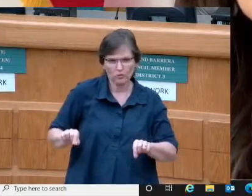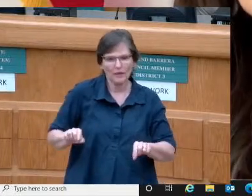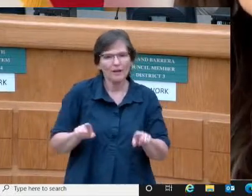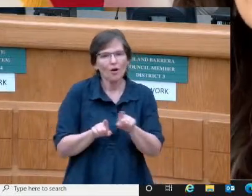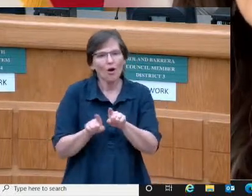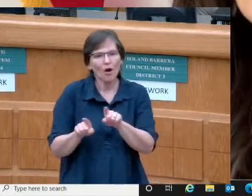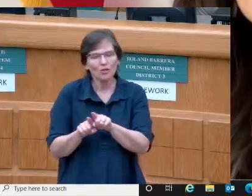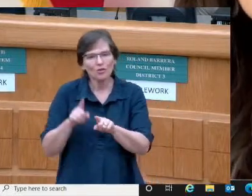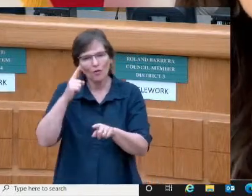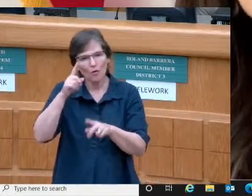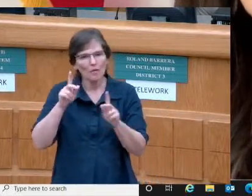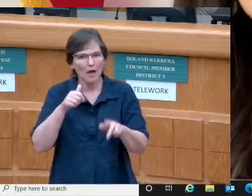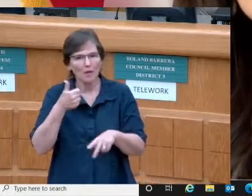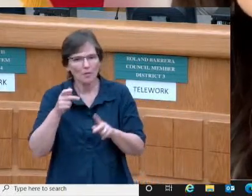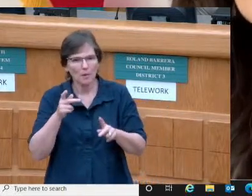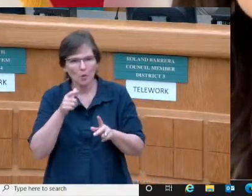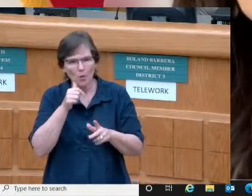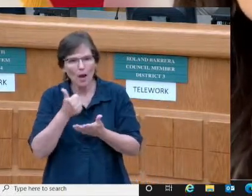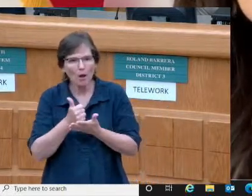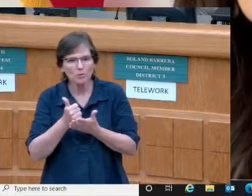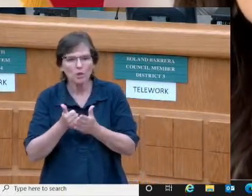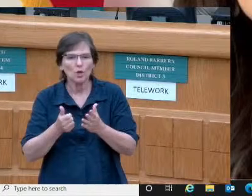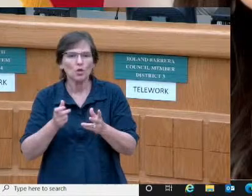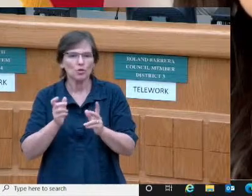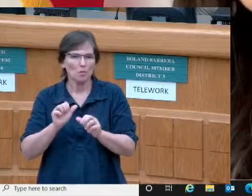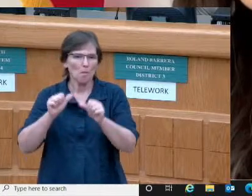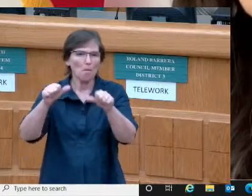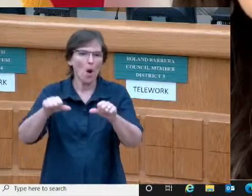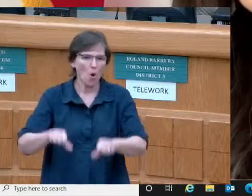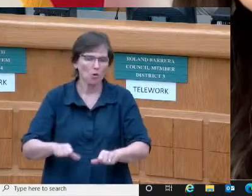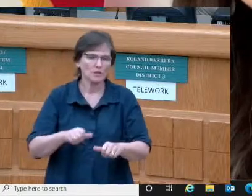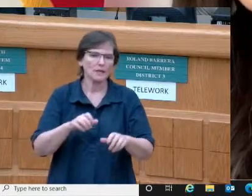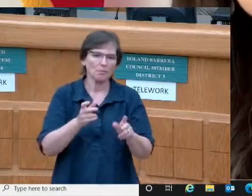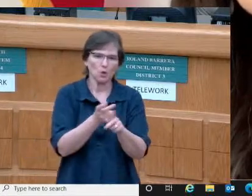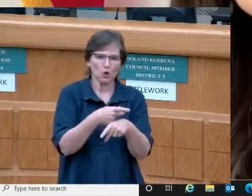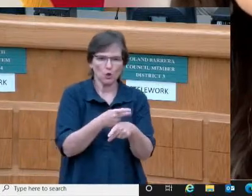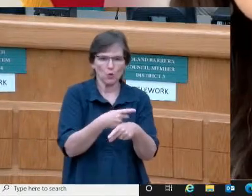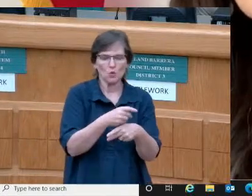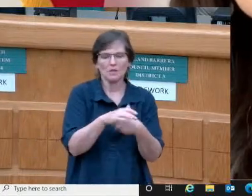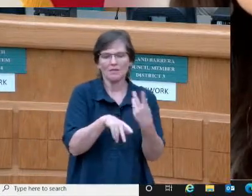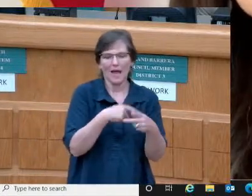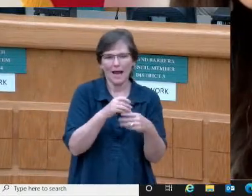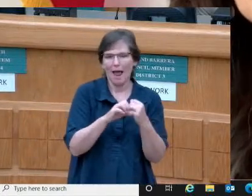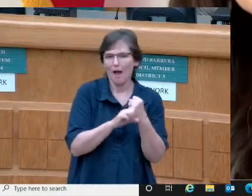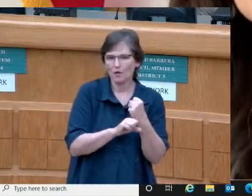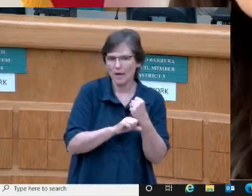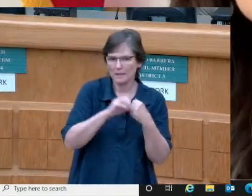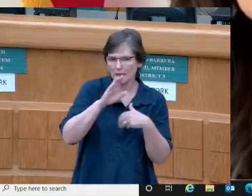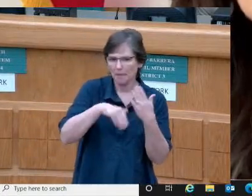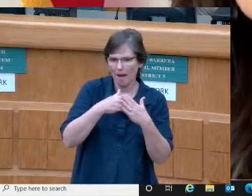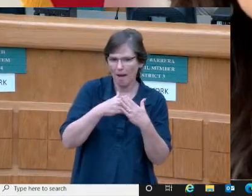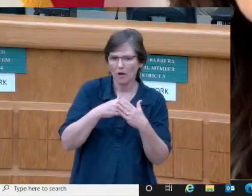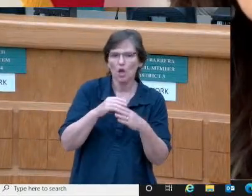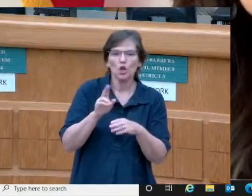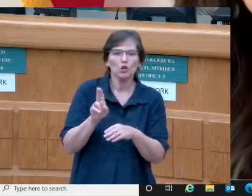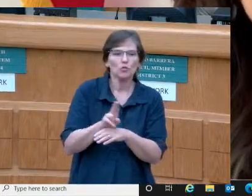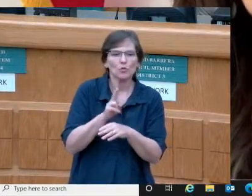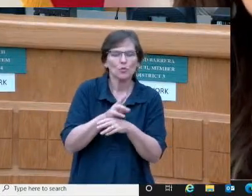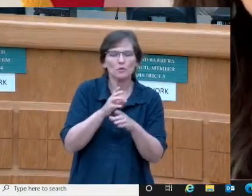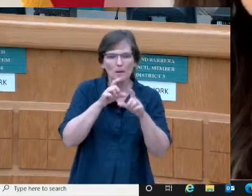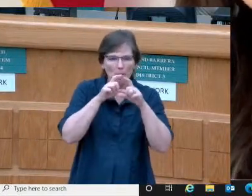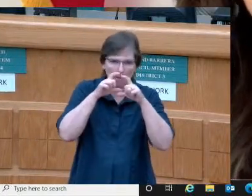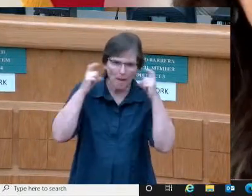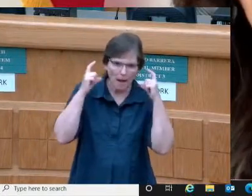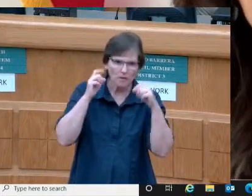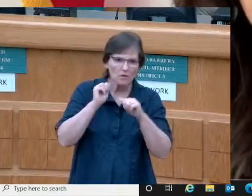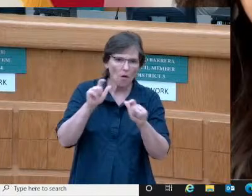who understand that a healthy community is also a economically prosperous community. So thank